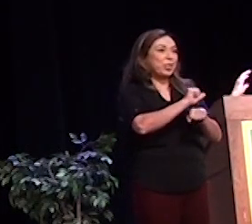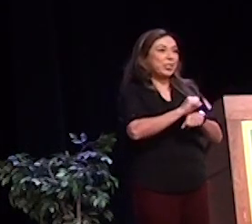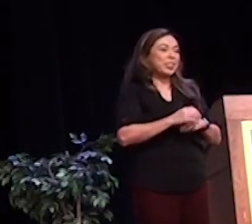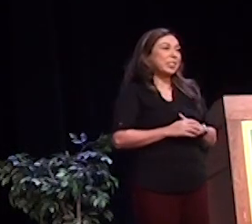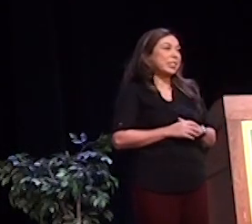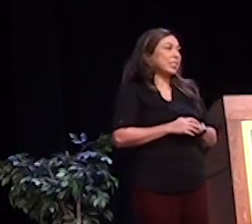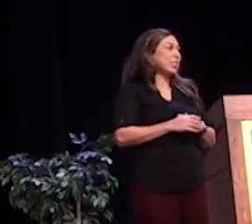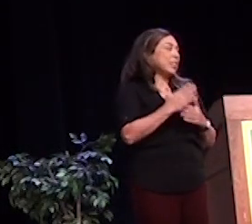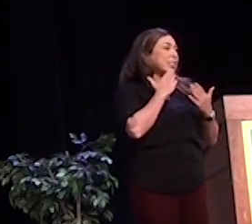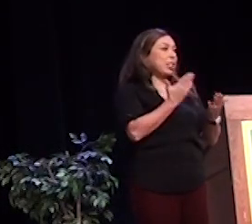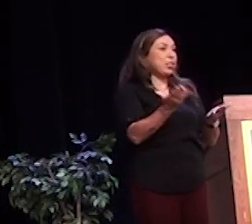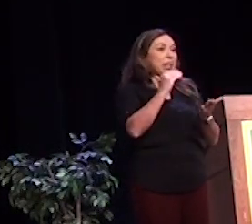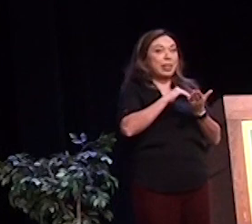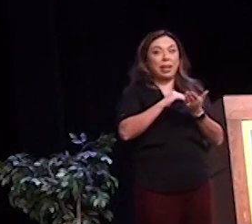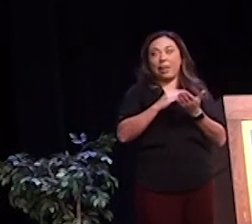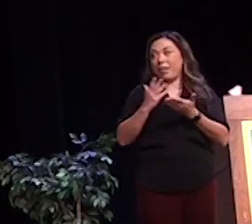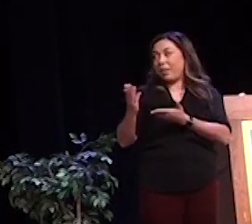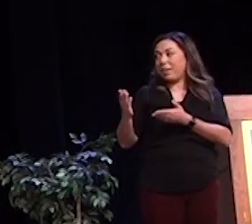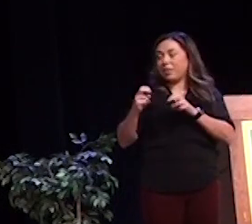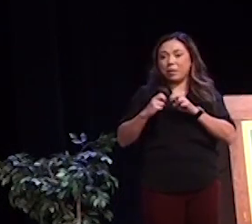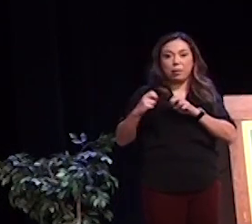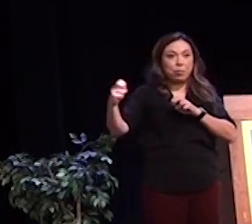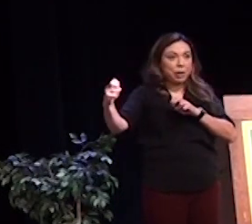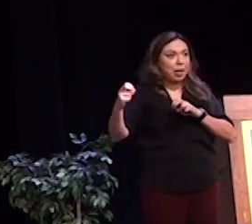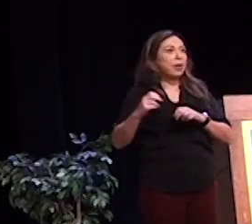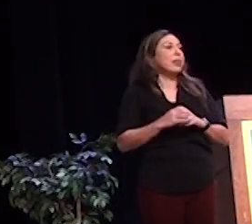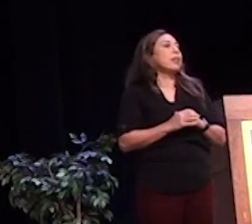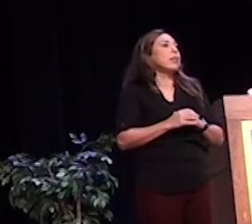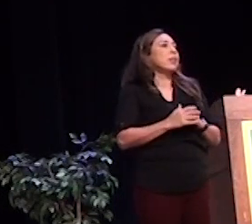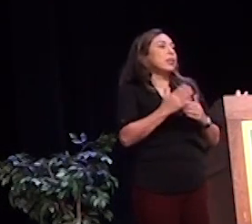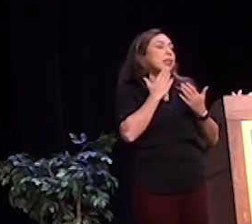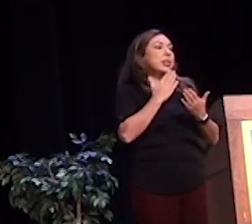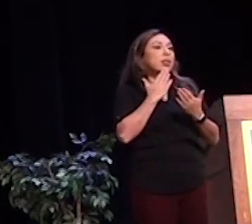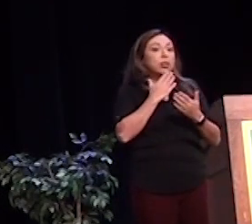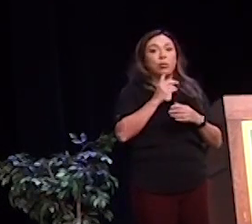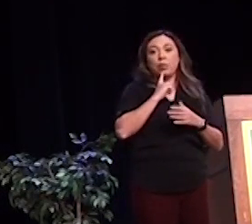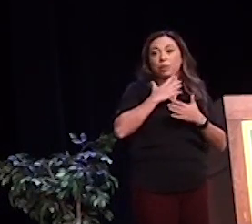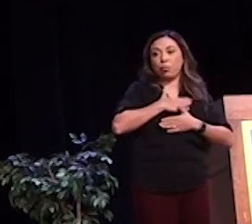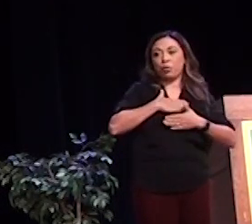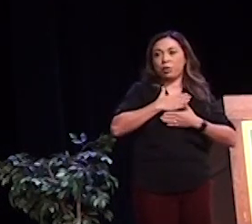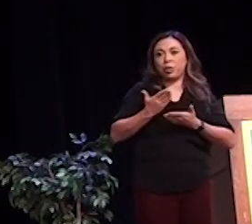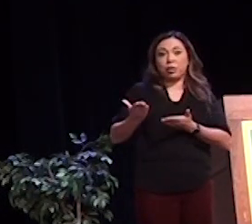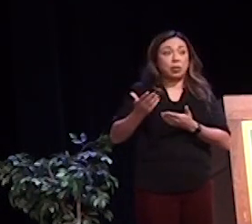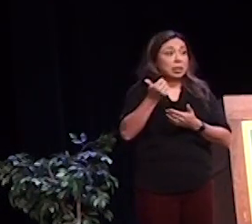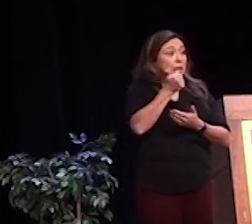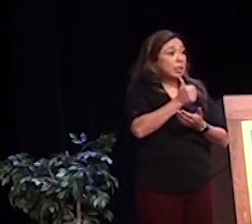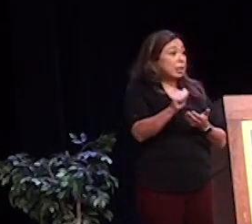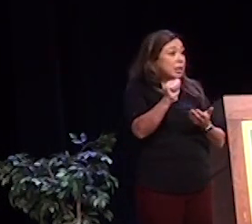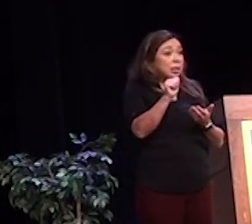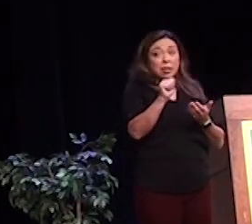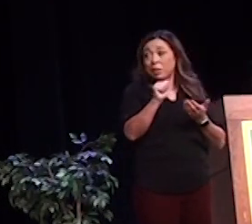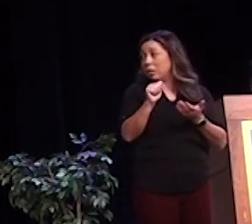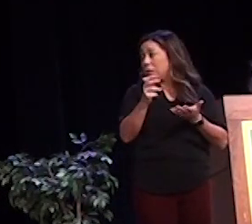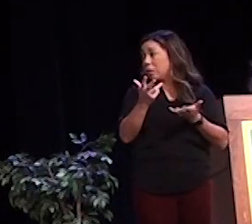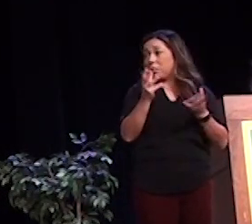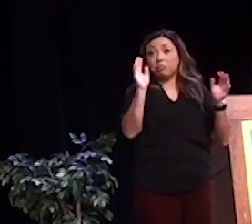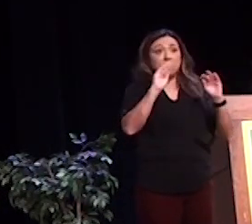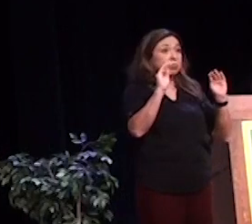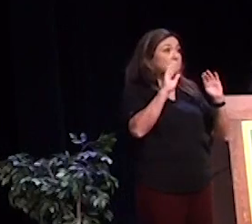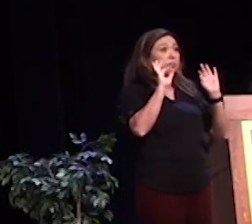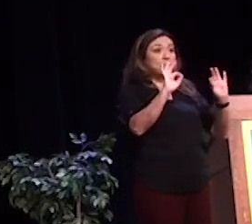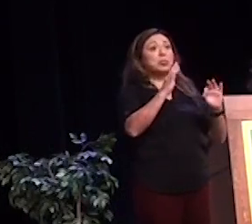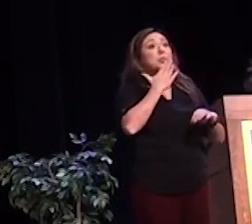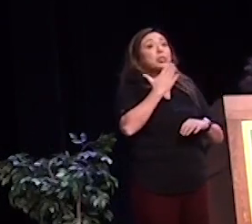do. Thank you again to our panelists. We really, really appreciate you. Were there any other questions that you have? Okay, we're